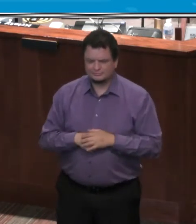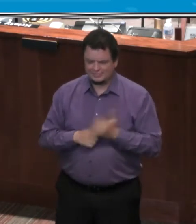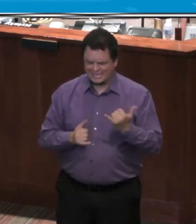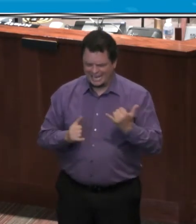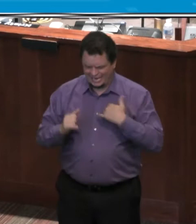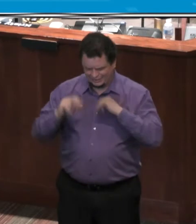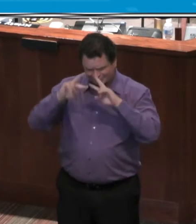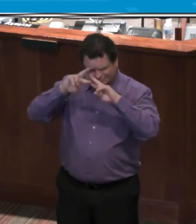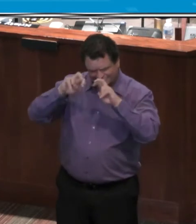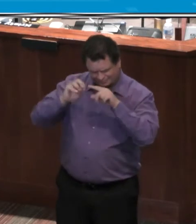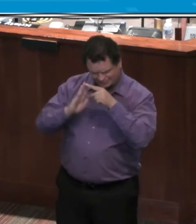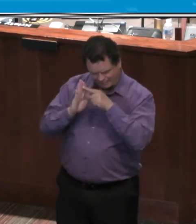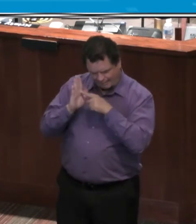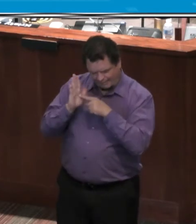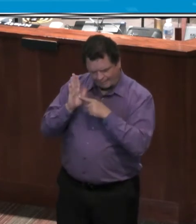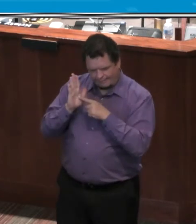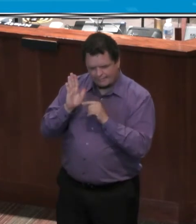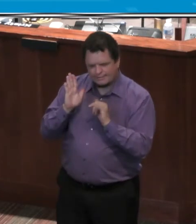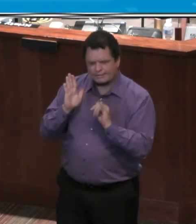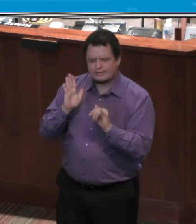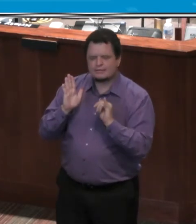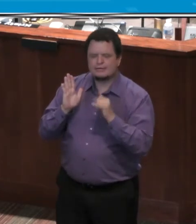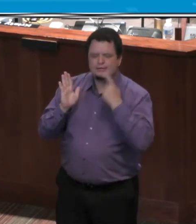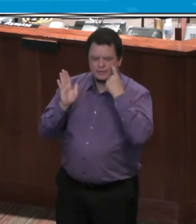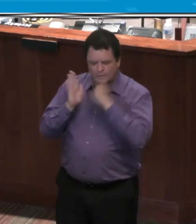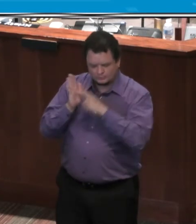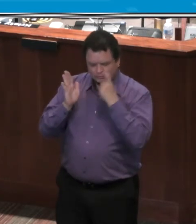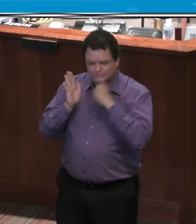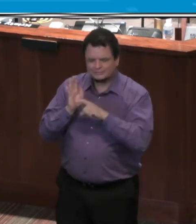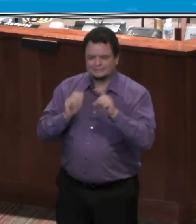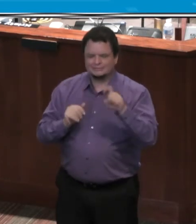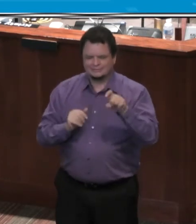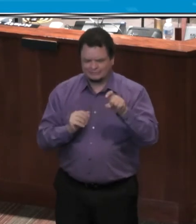bylaws, create a stronger board for